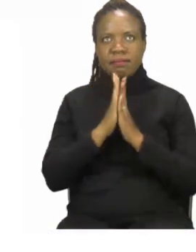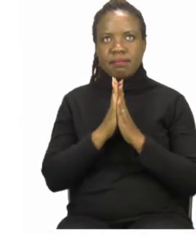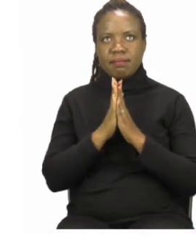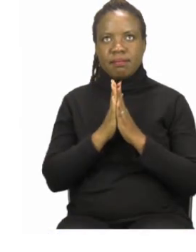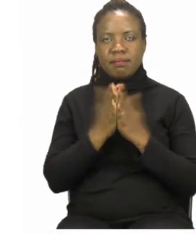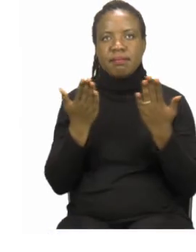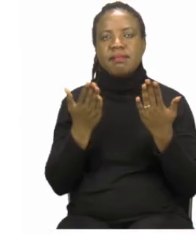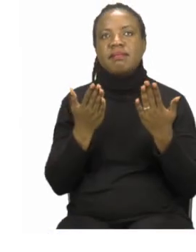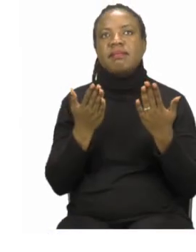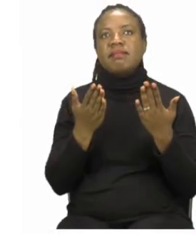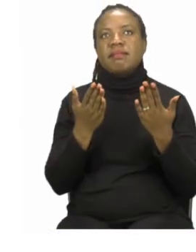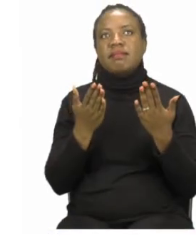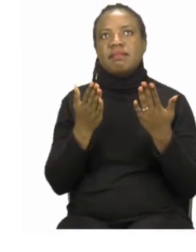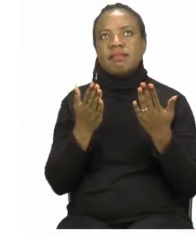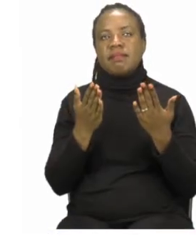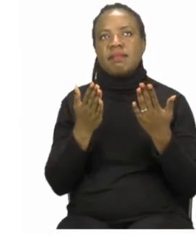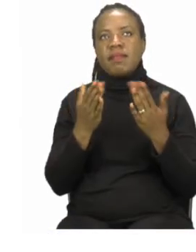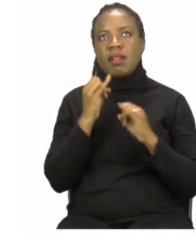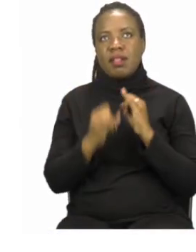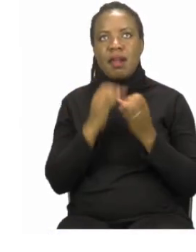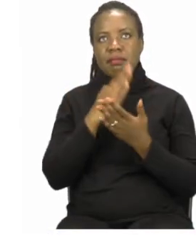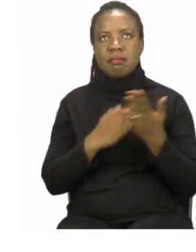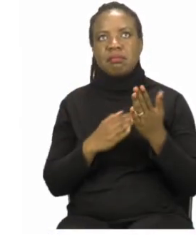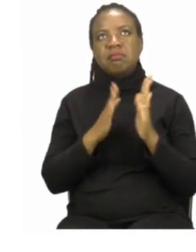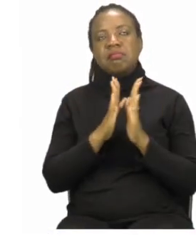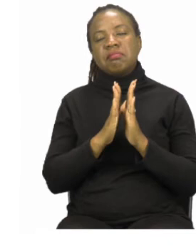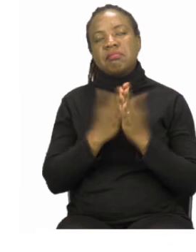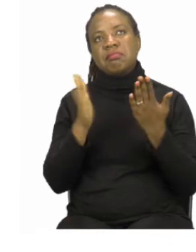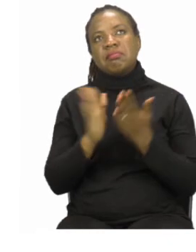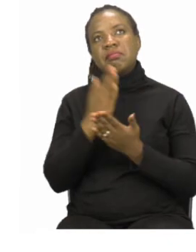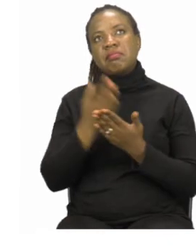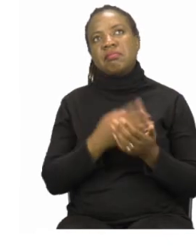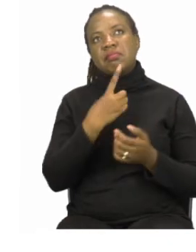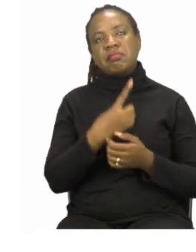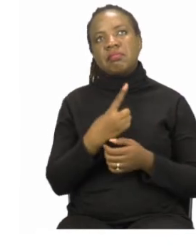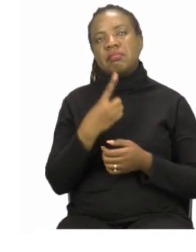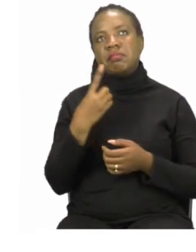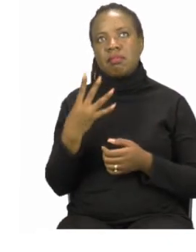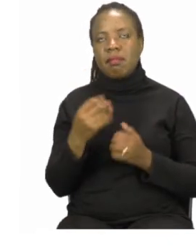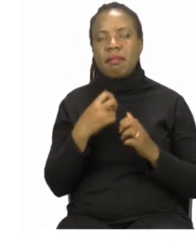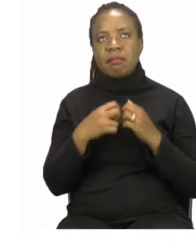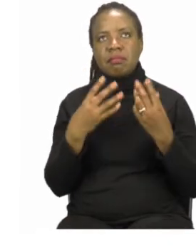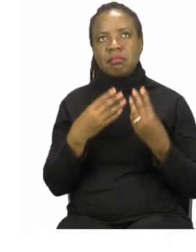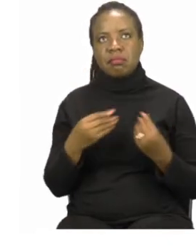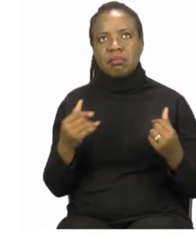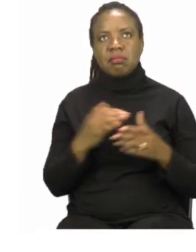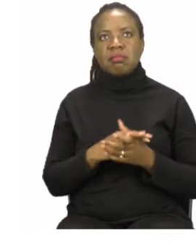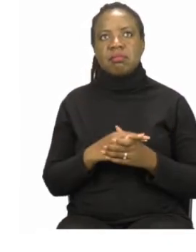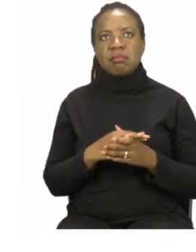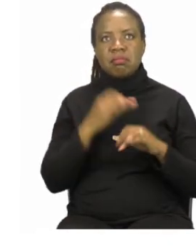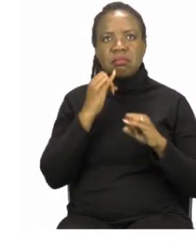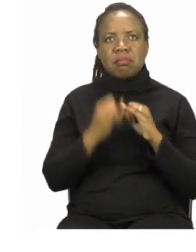On page 14, we are going to be doing problem-solving sums. Now today, we are going to do the last one together.